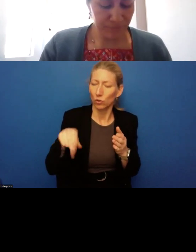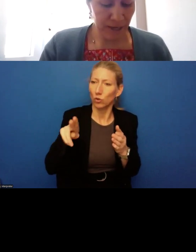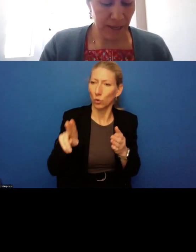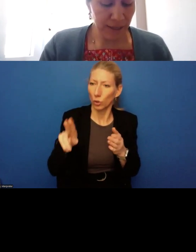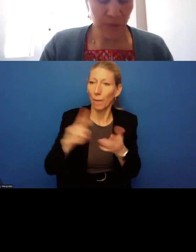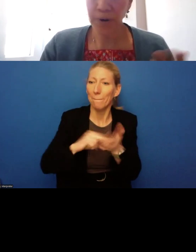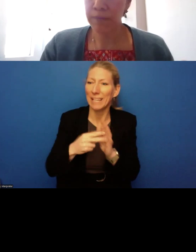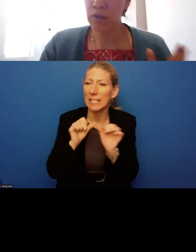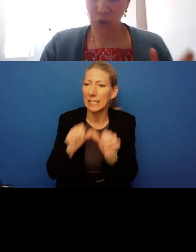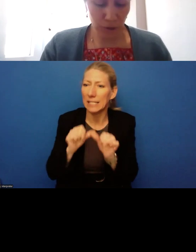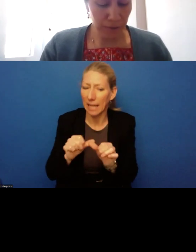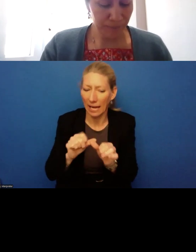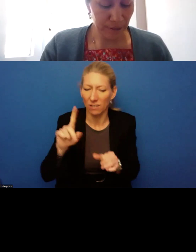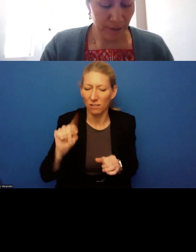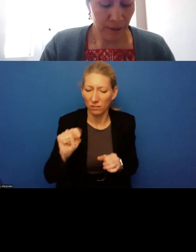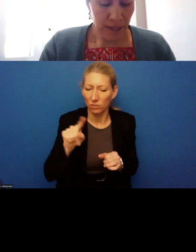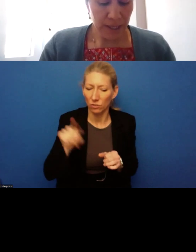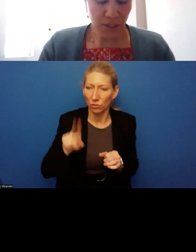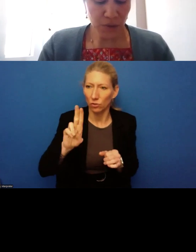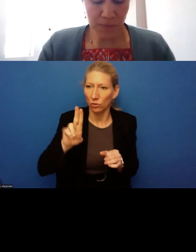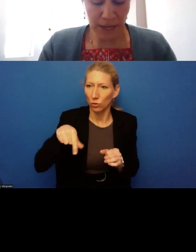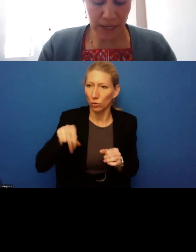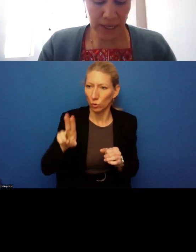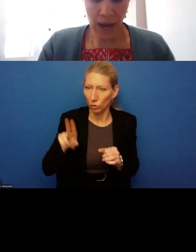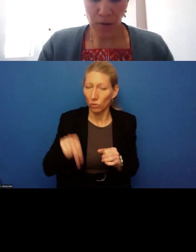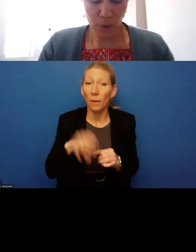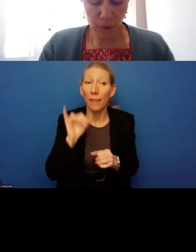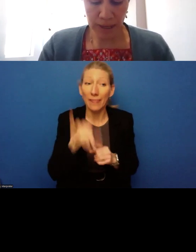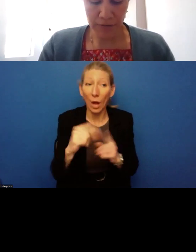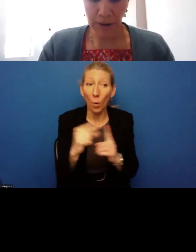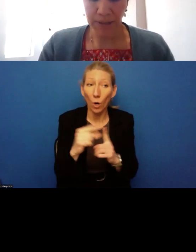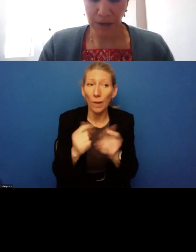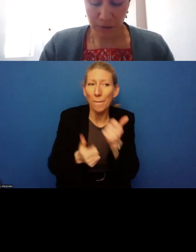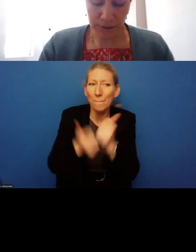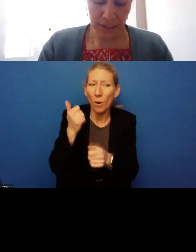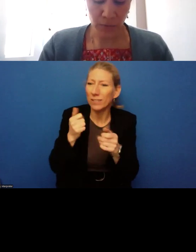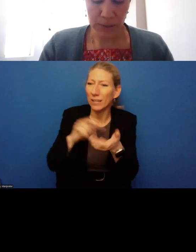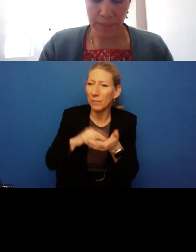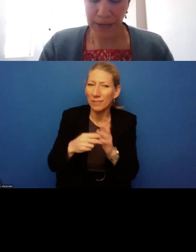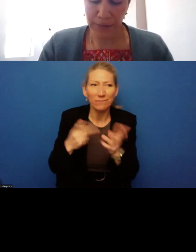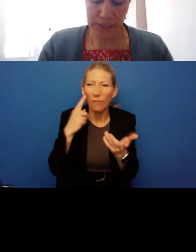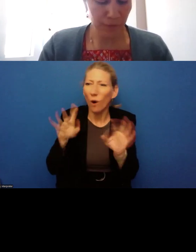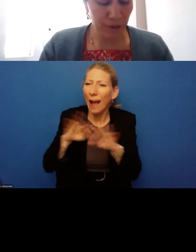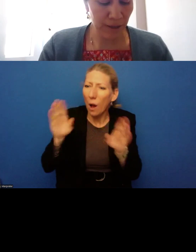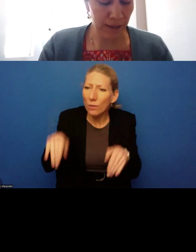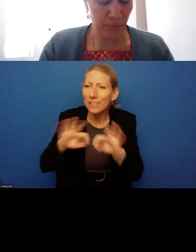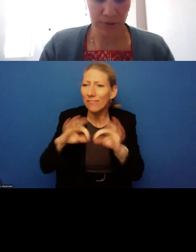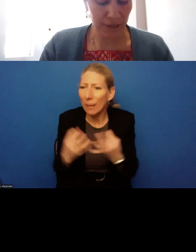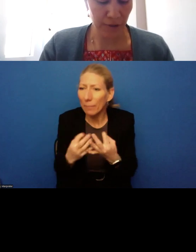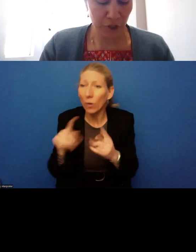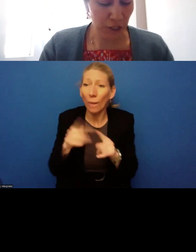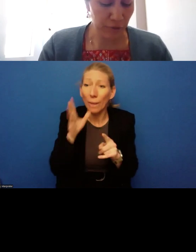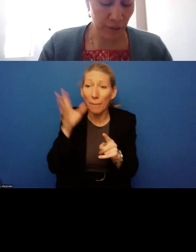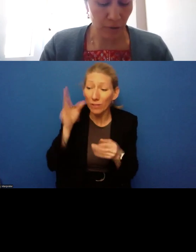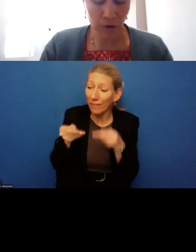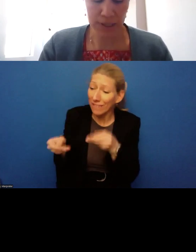Nowadays, the verb tzuq is used mainly in household and family contexts when parents feed and protect